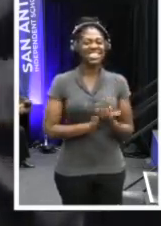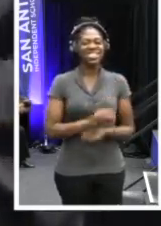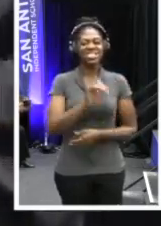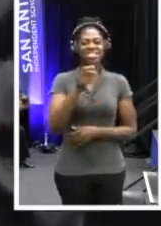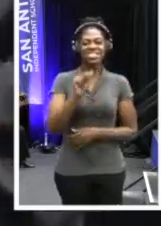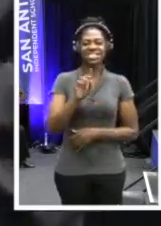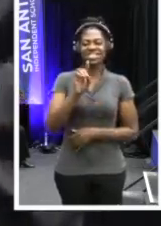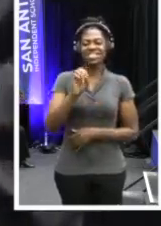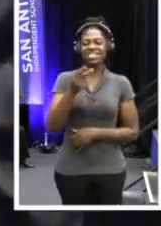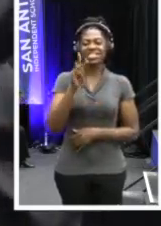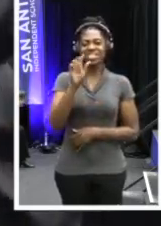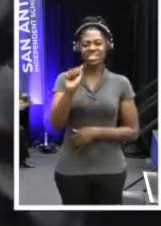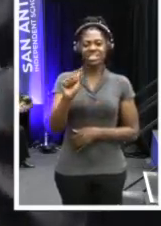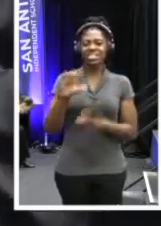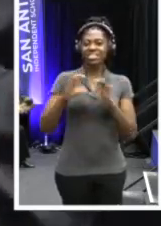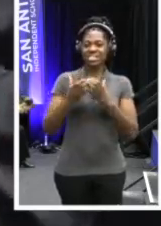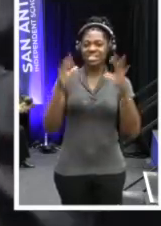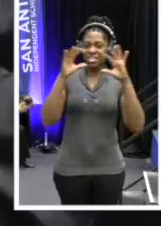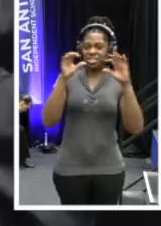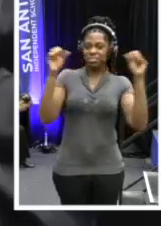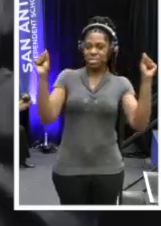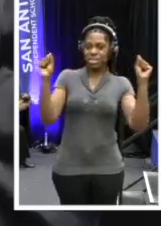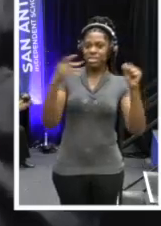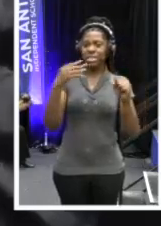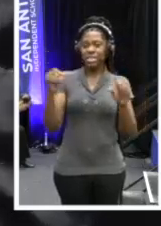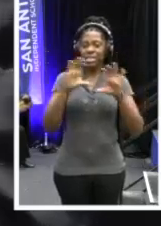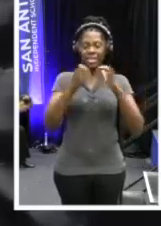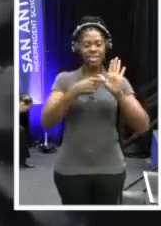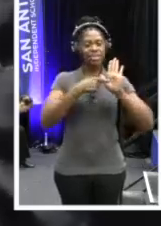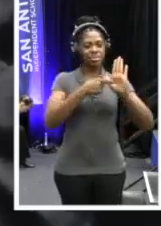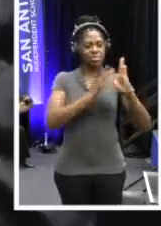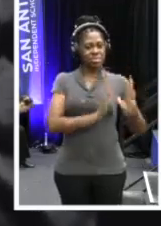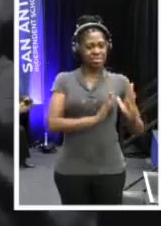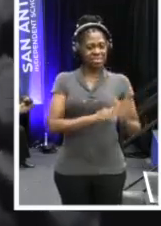John DeHoyos, class president and the class representative.